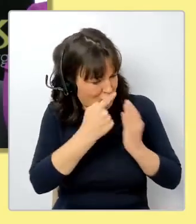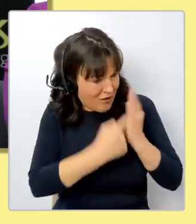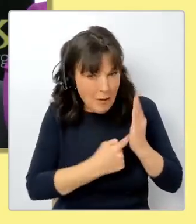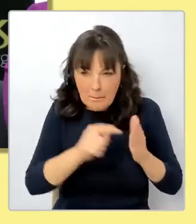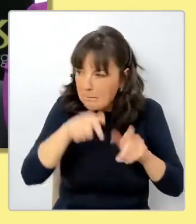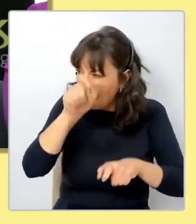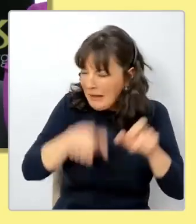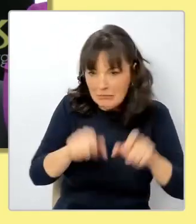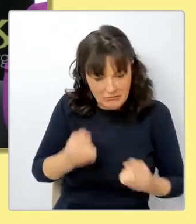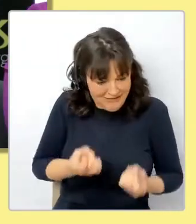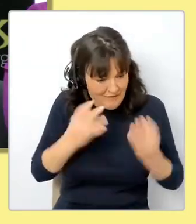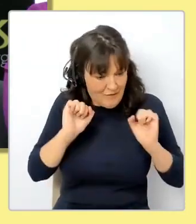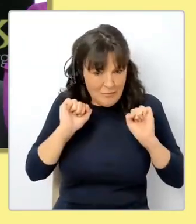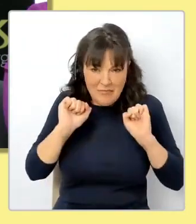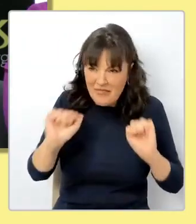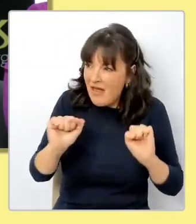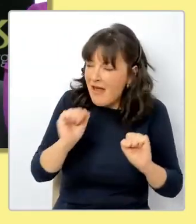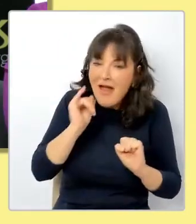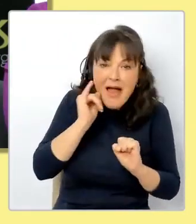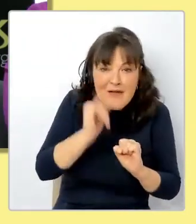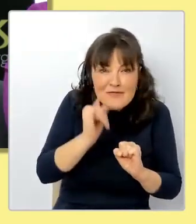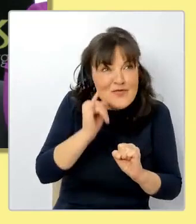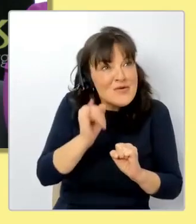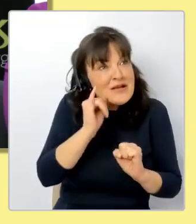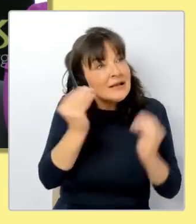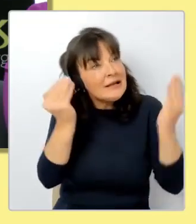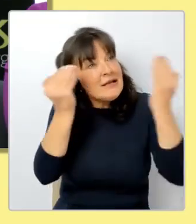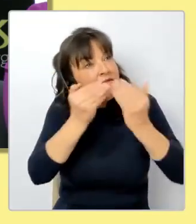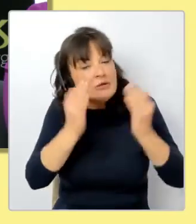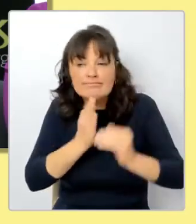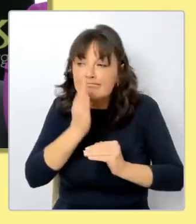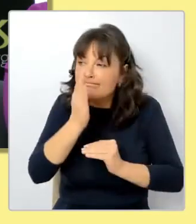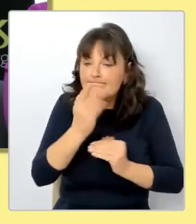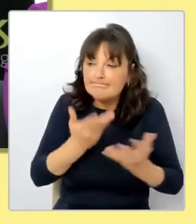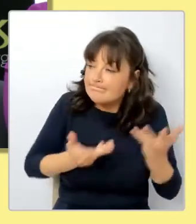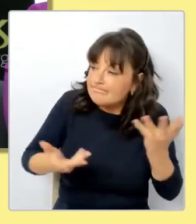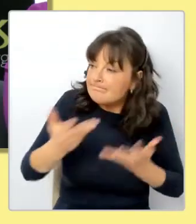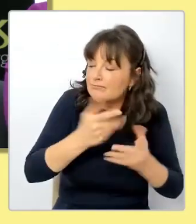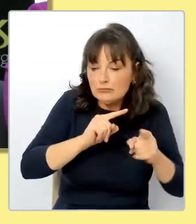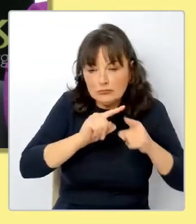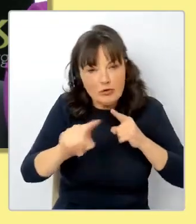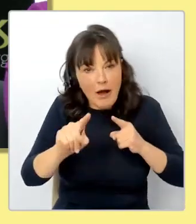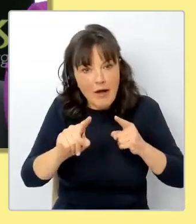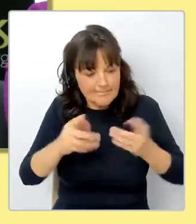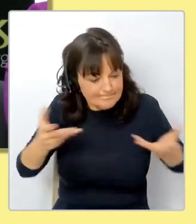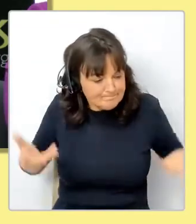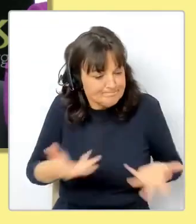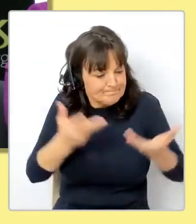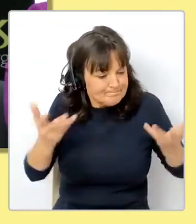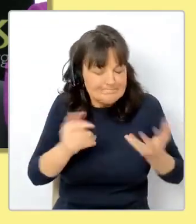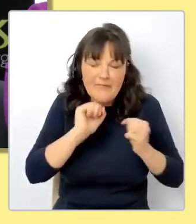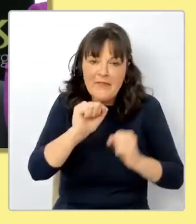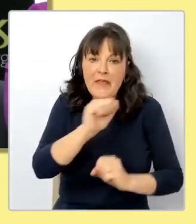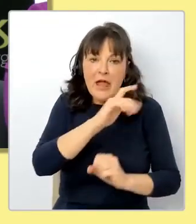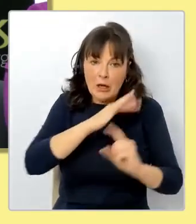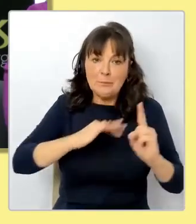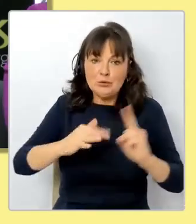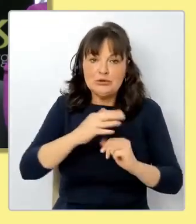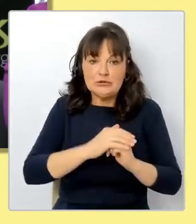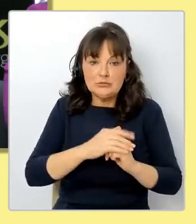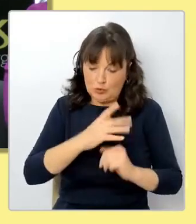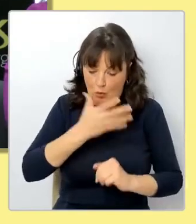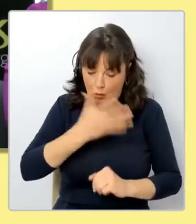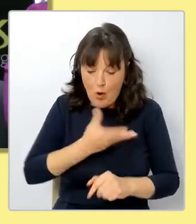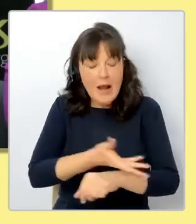up their weekday evenings in order to, you know, really help and aid their community. So this is about empowering local government.